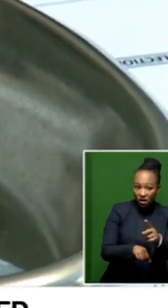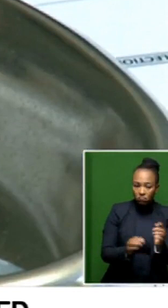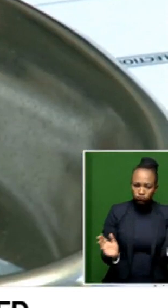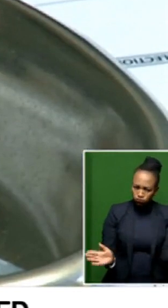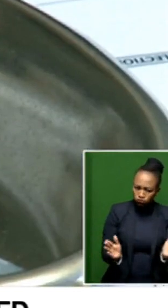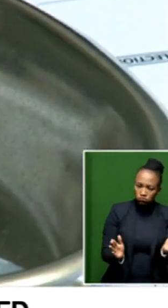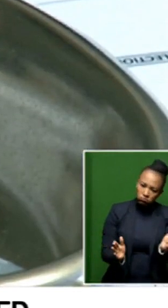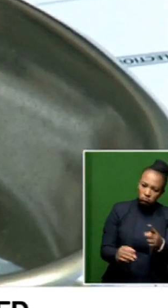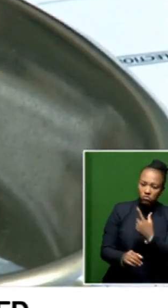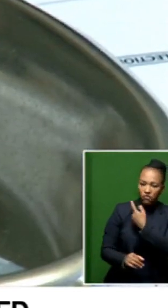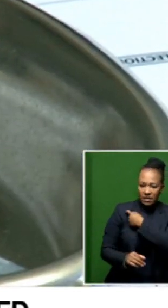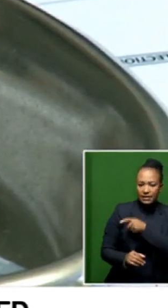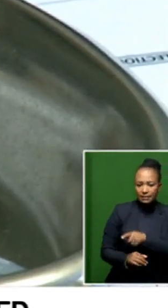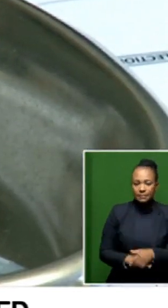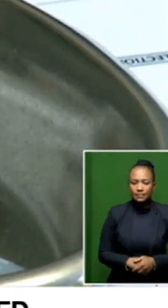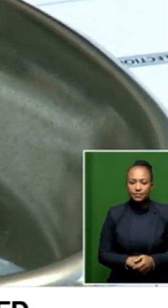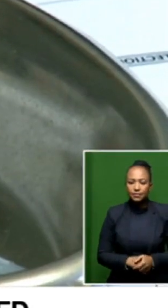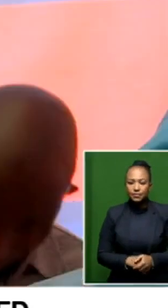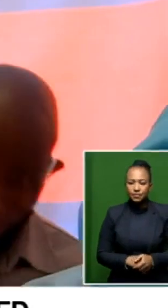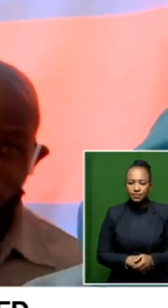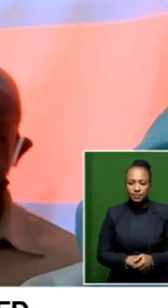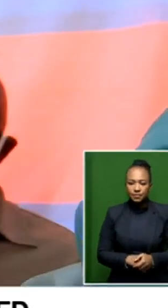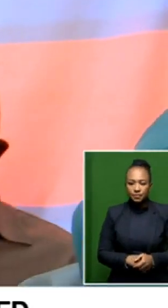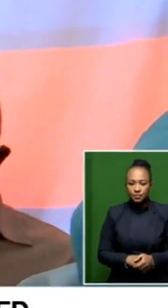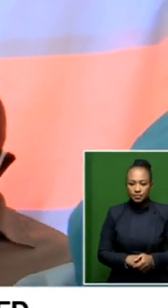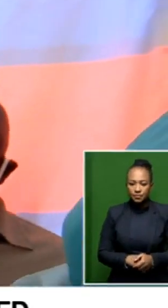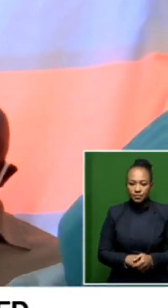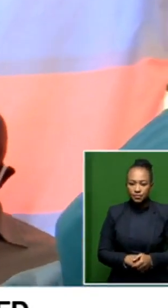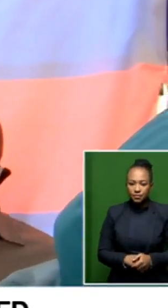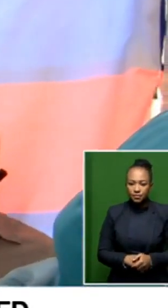same. Ntlanhla Khatlhane, SABC News, Johannesburg.